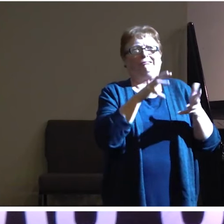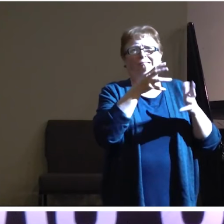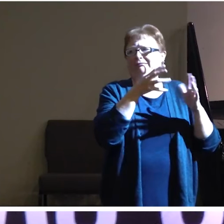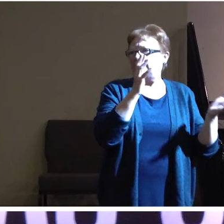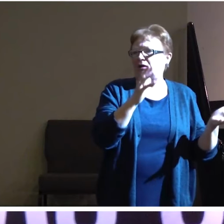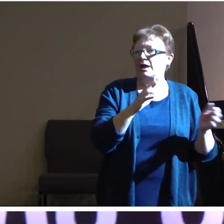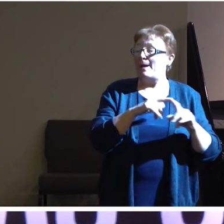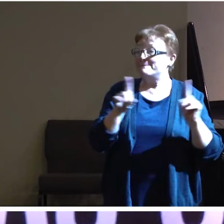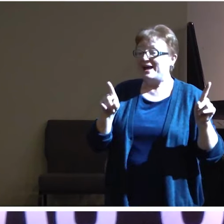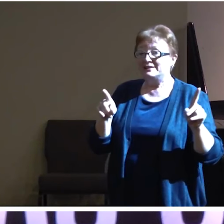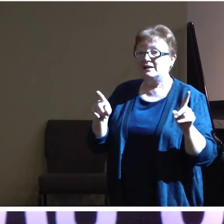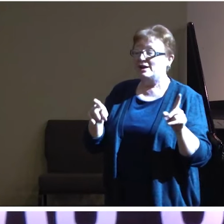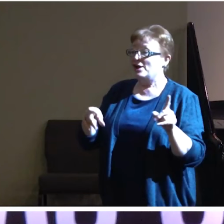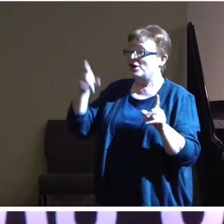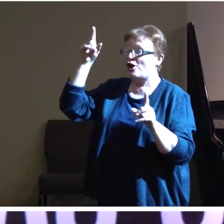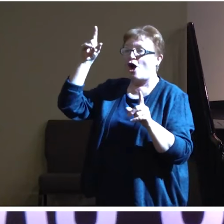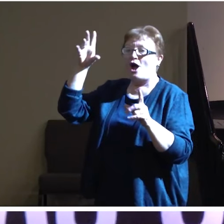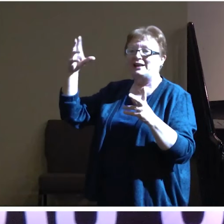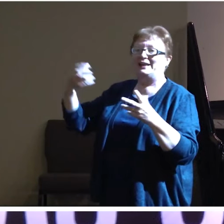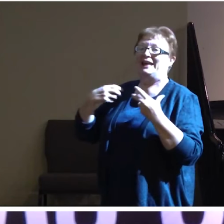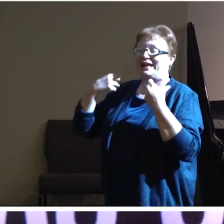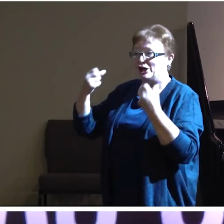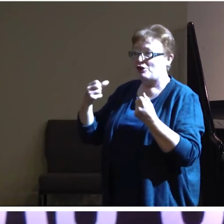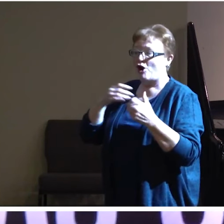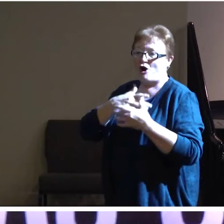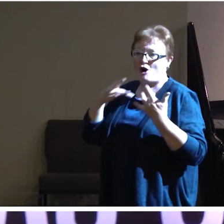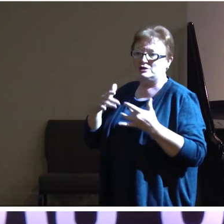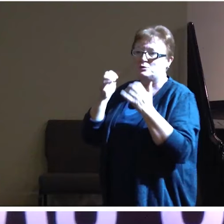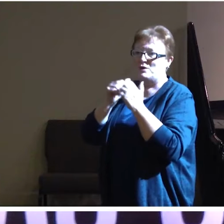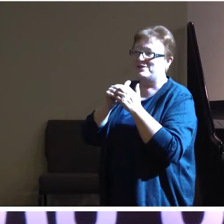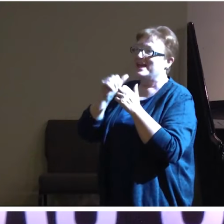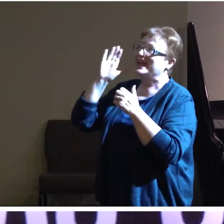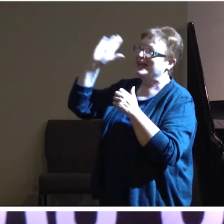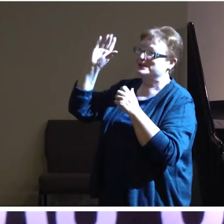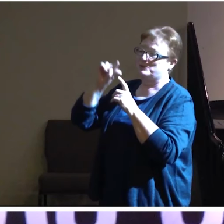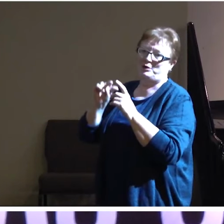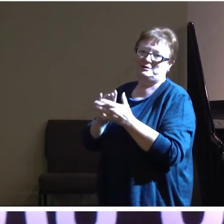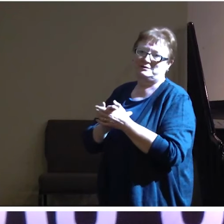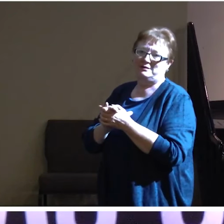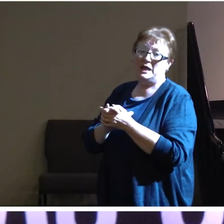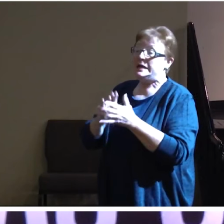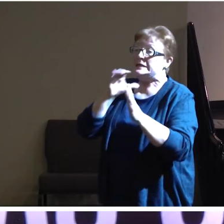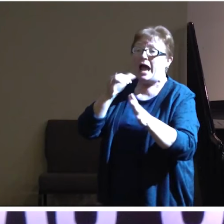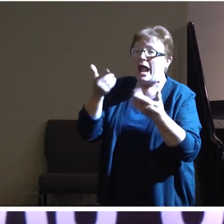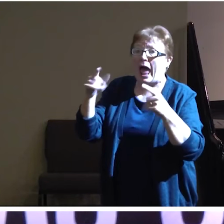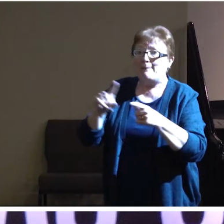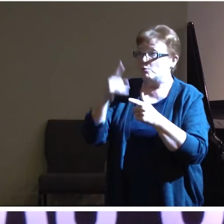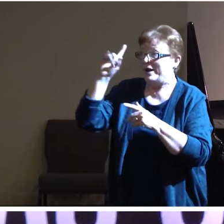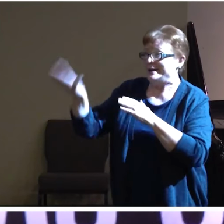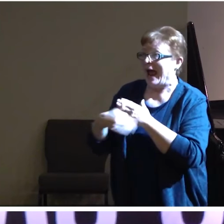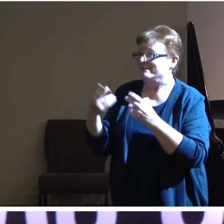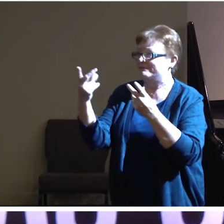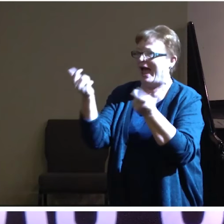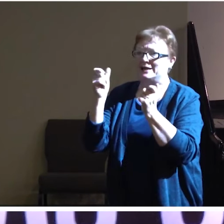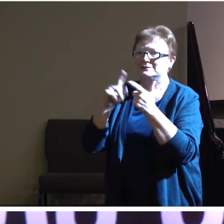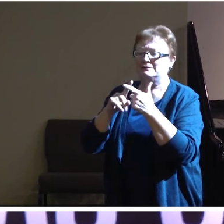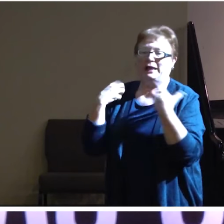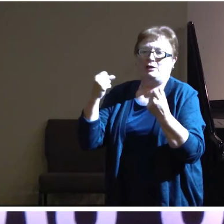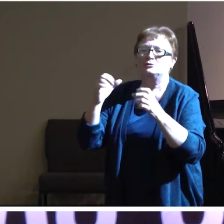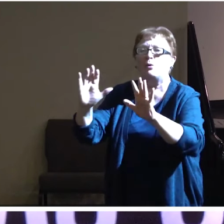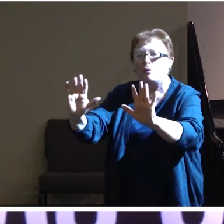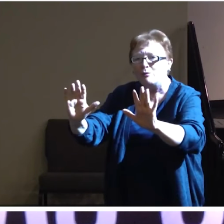our hearts, and heals our anxiety like nothing else. It doesn't happen overnight, of course, because we're